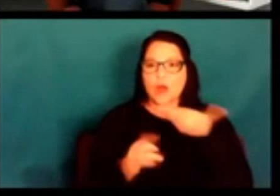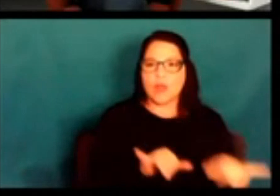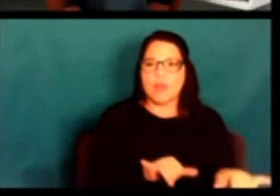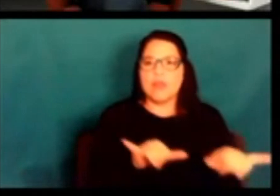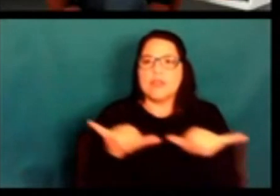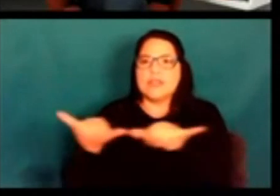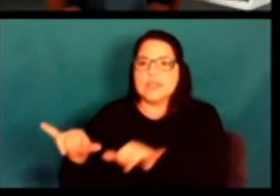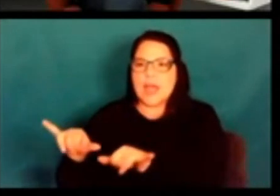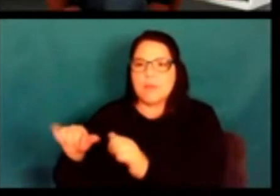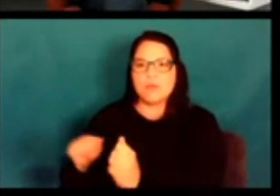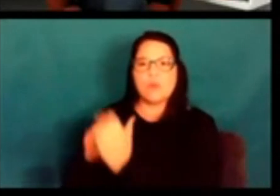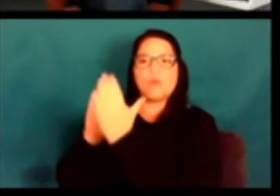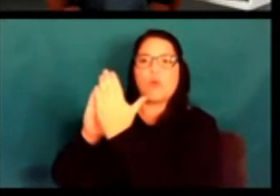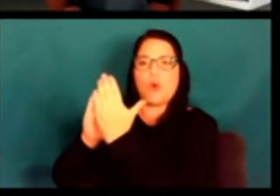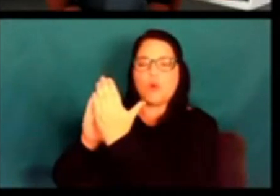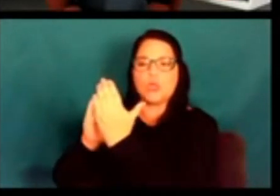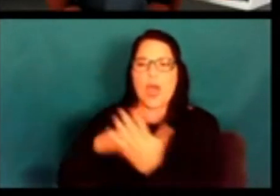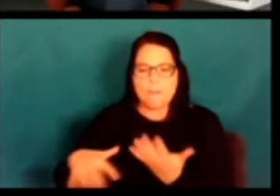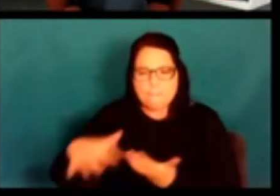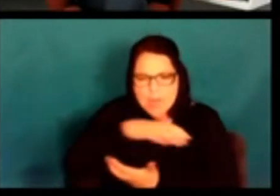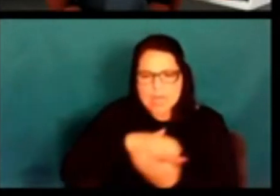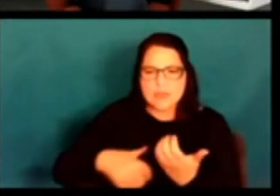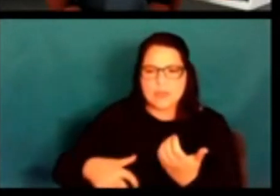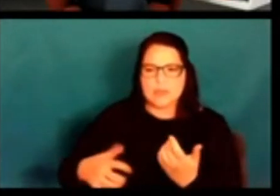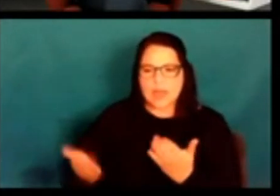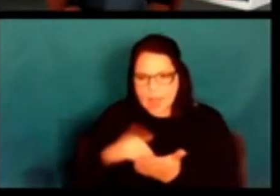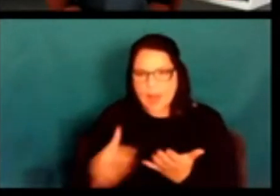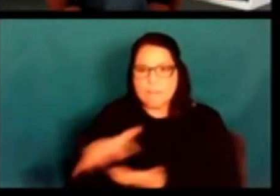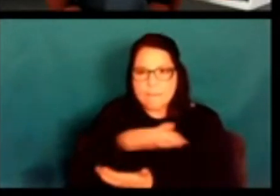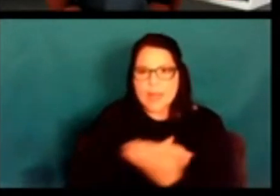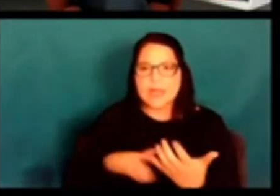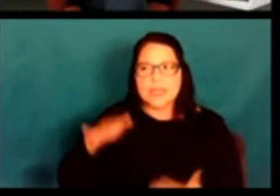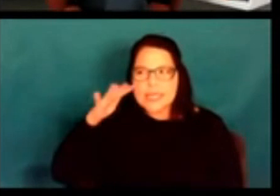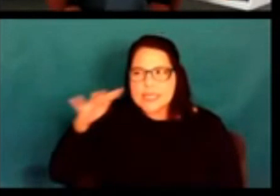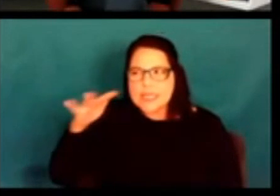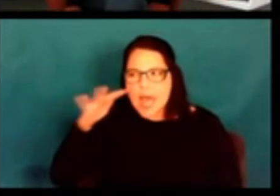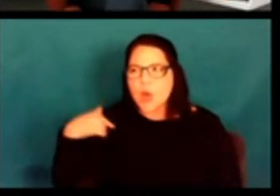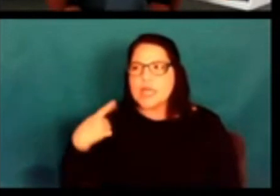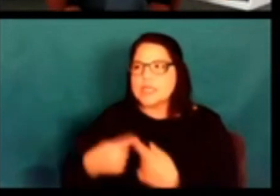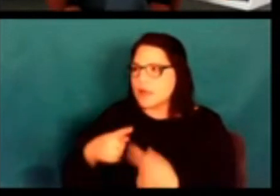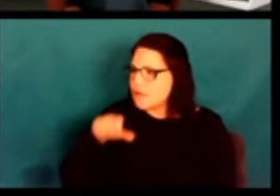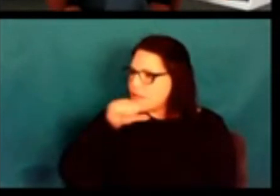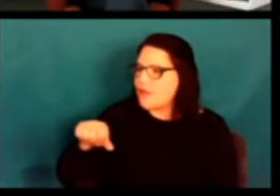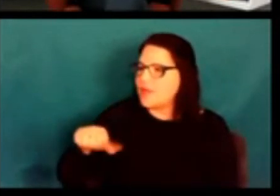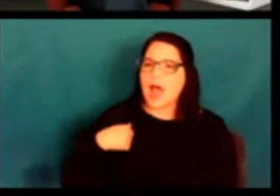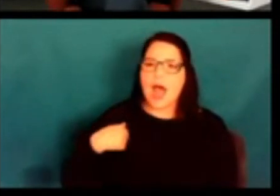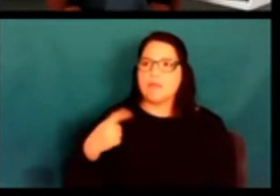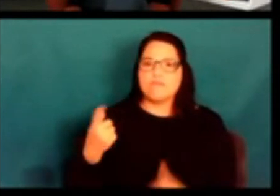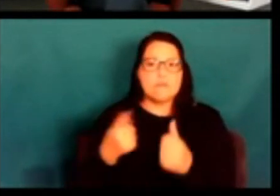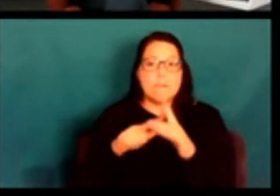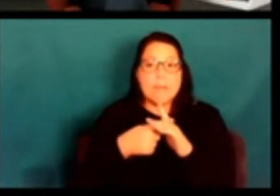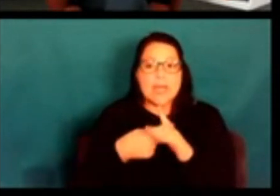way. I remix them, mix them, remix them till it sound like something I like. I have no idea what I'm doing in the